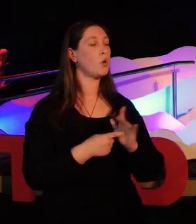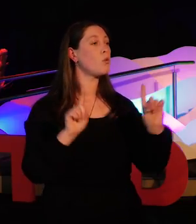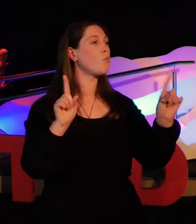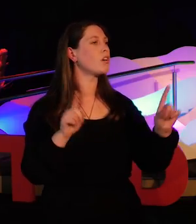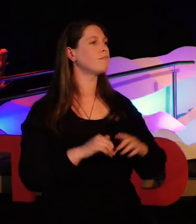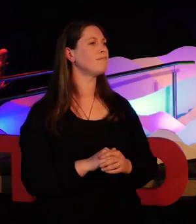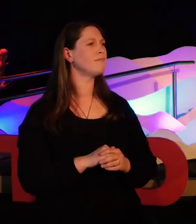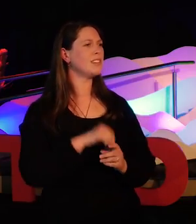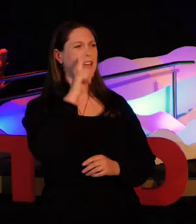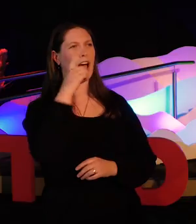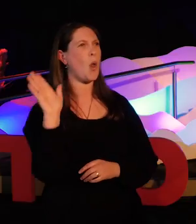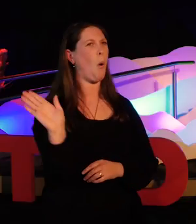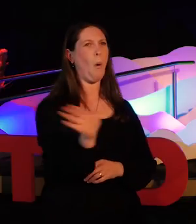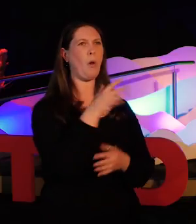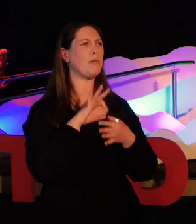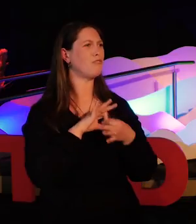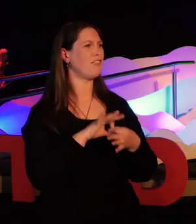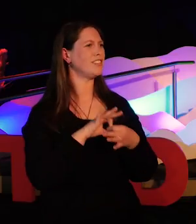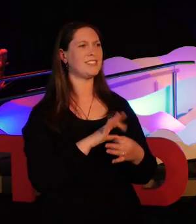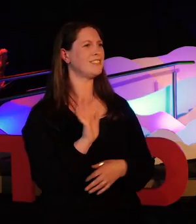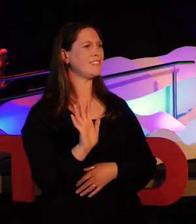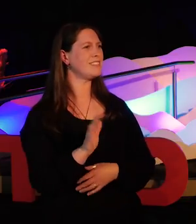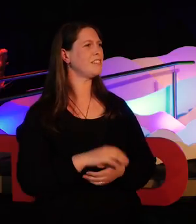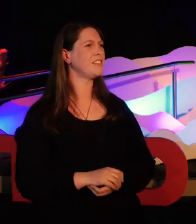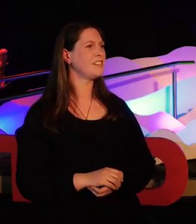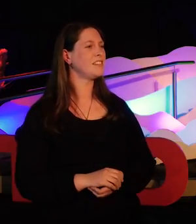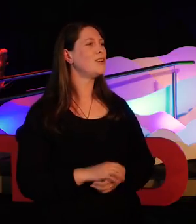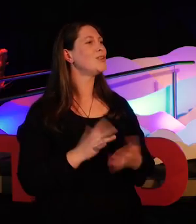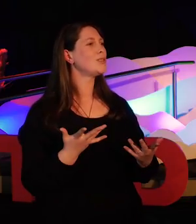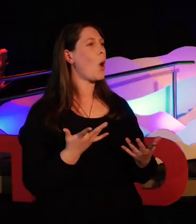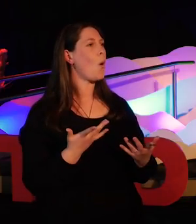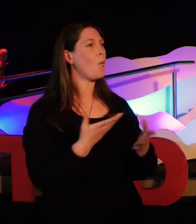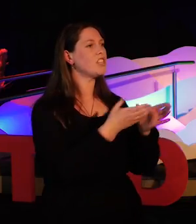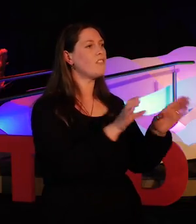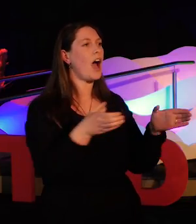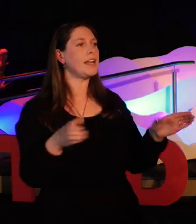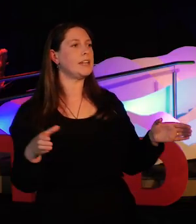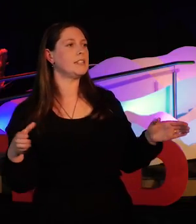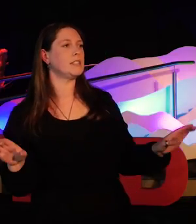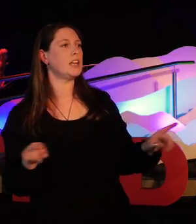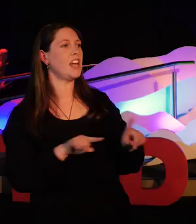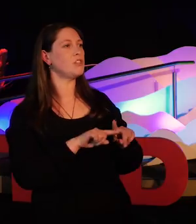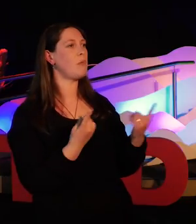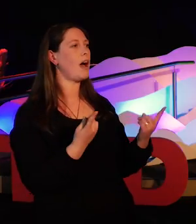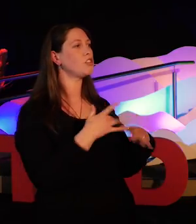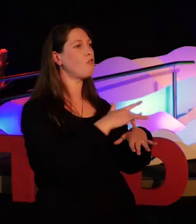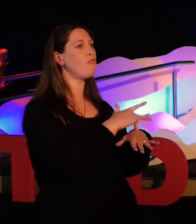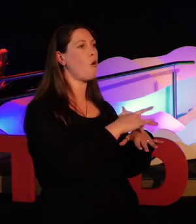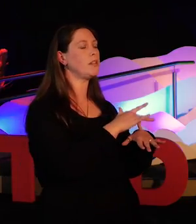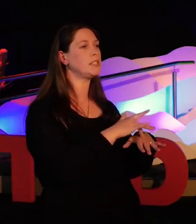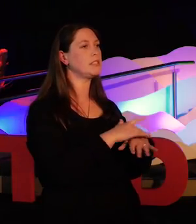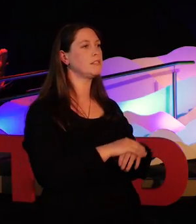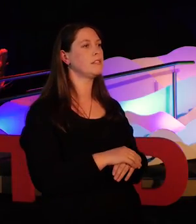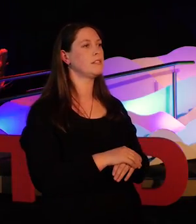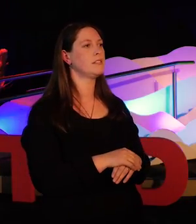counts? Can't all count. So when we divide it up into performance and we look 9 to 16 in the